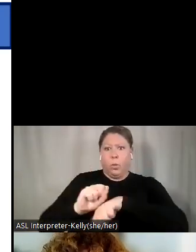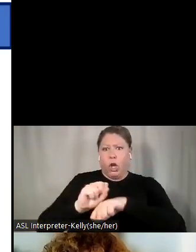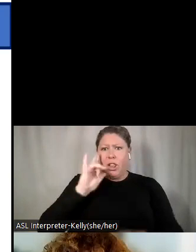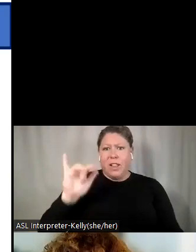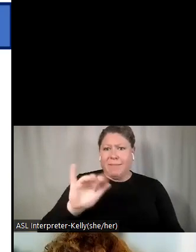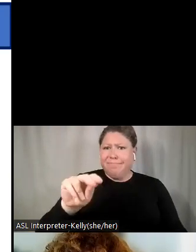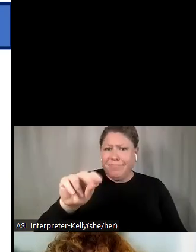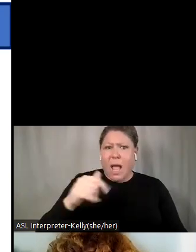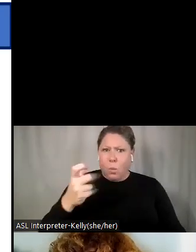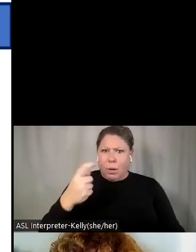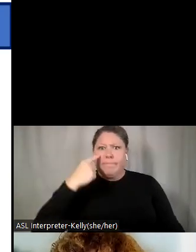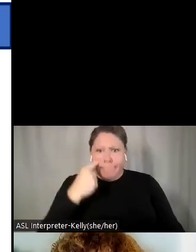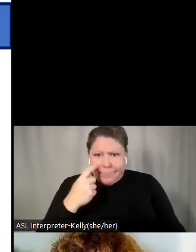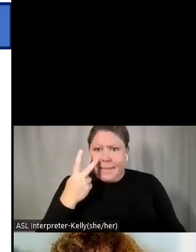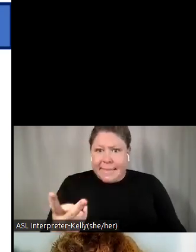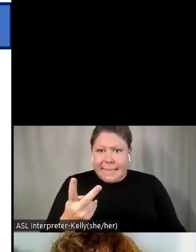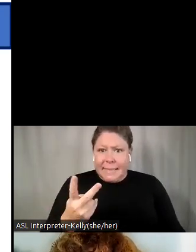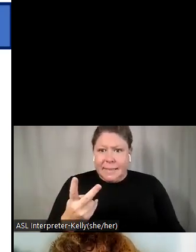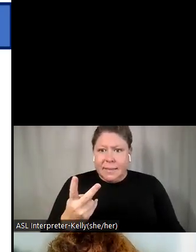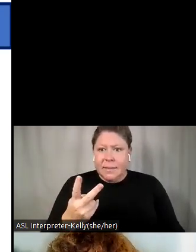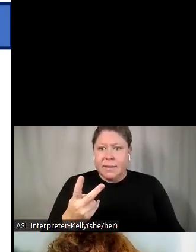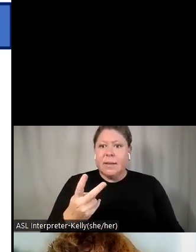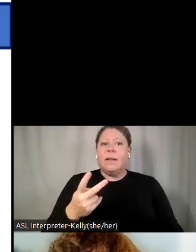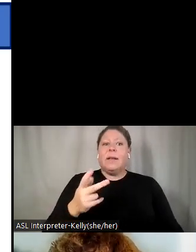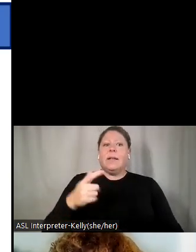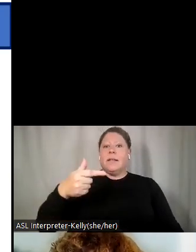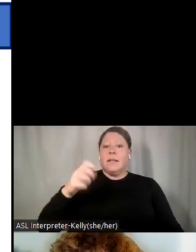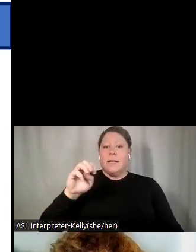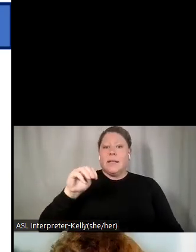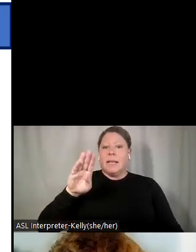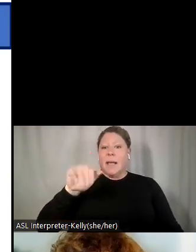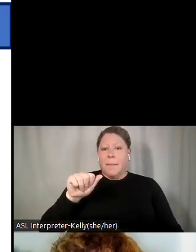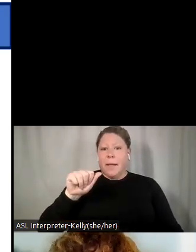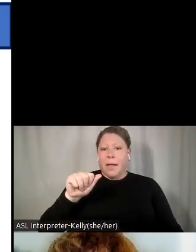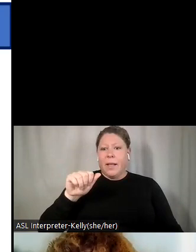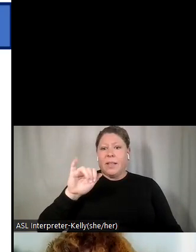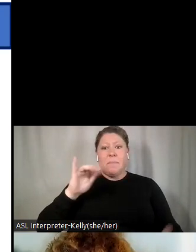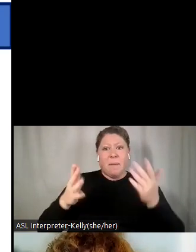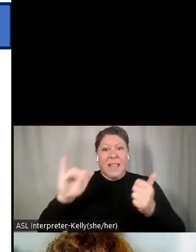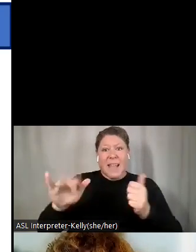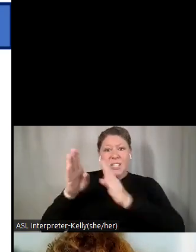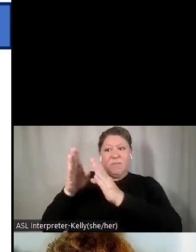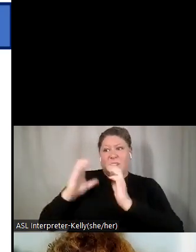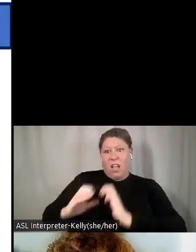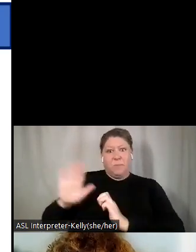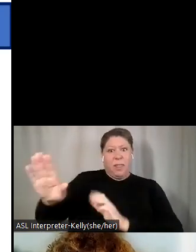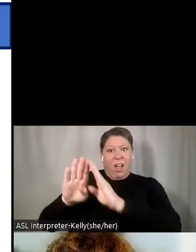course, as lean practitioners, we want to go to the Gemba, but the Gemba is sometimes people's houses. A lot of folks who work at CDPH are still